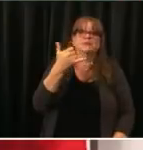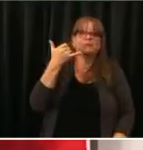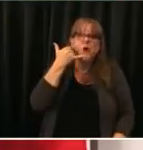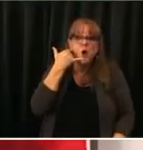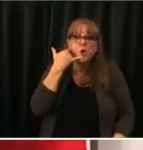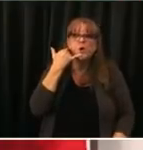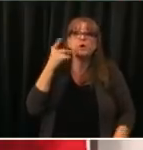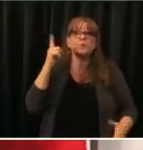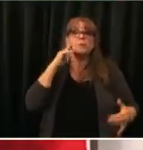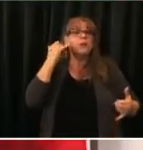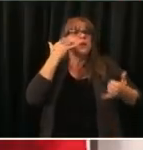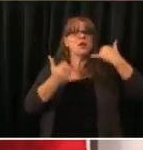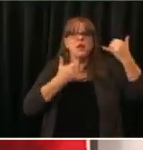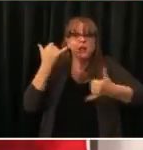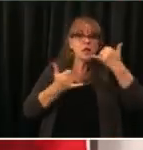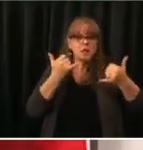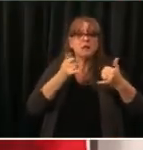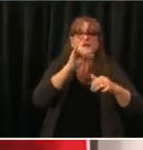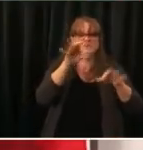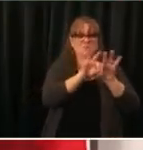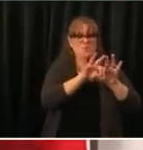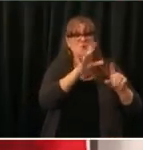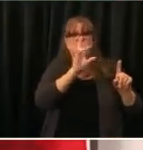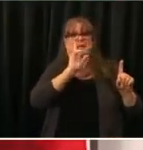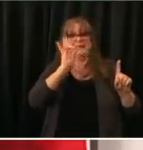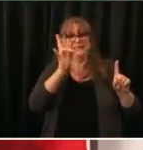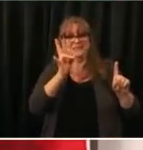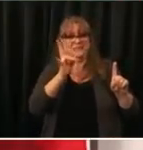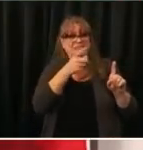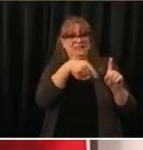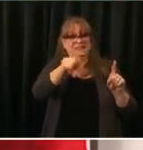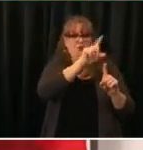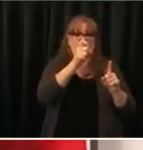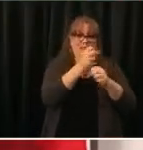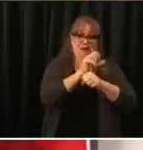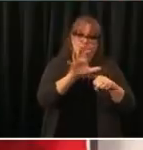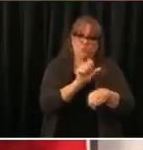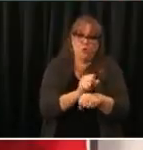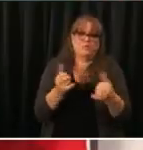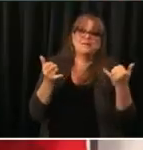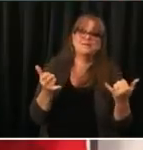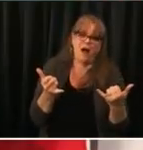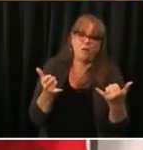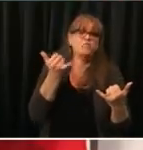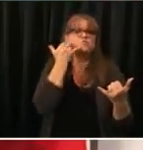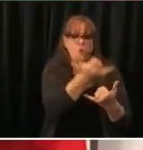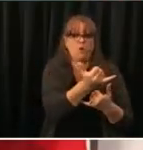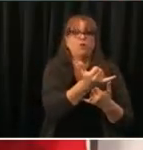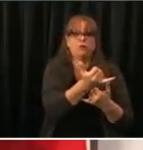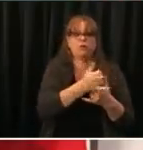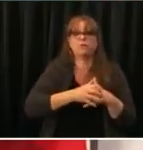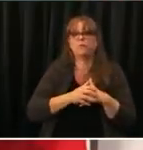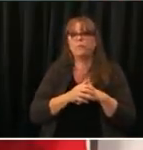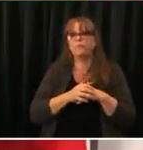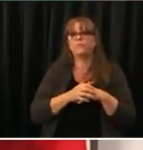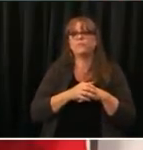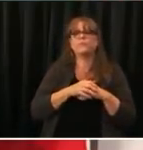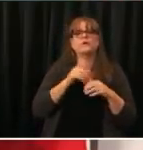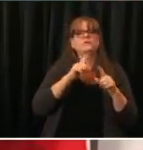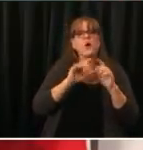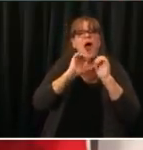numbers through February 8th. Now, how do we get there? How do we know that this will work with the right vaccines at the